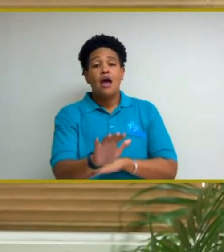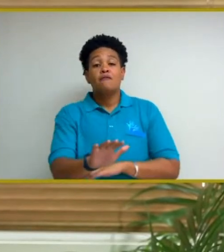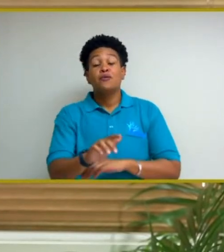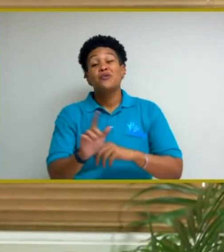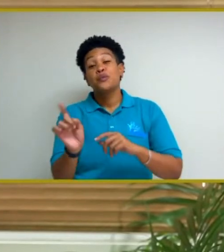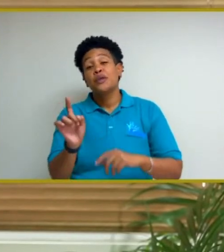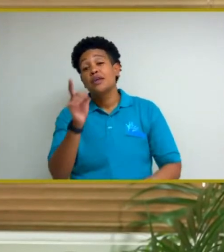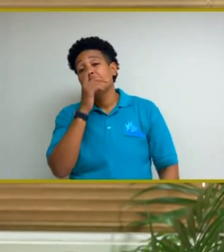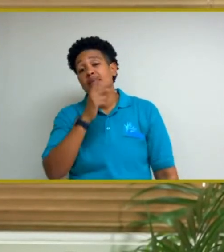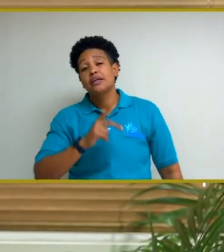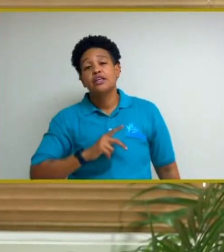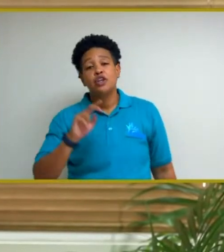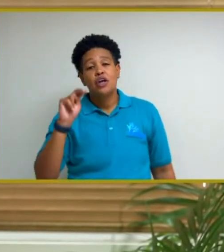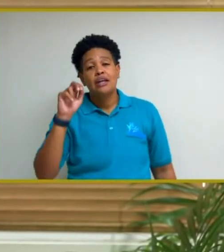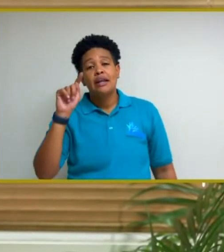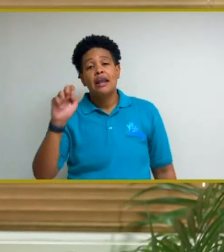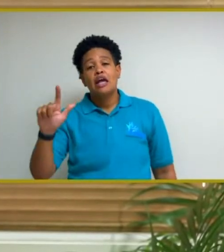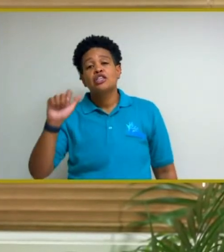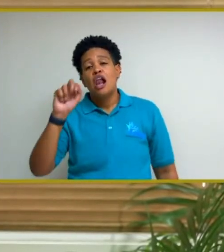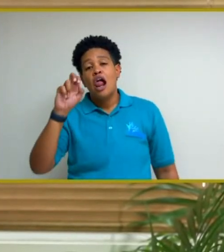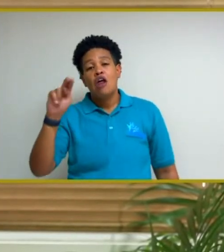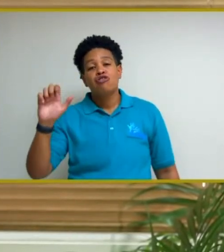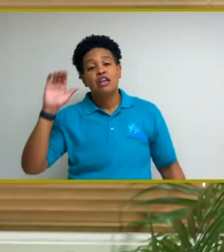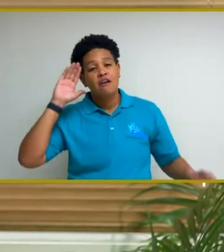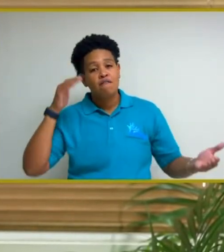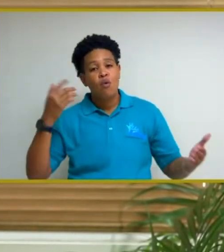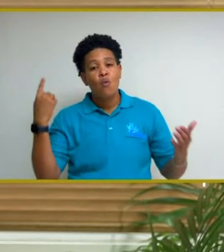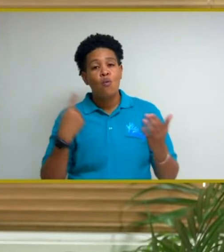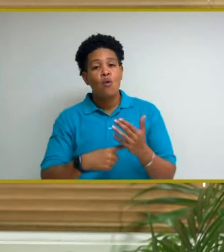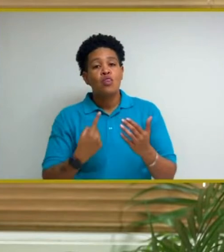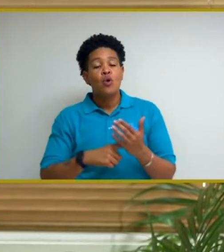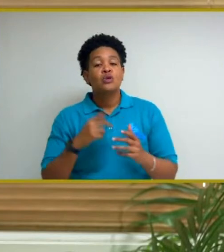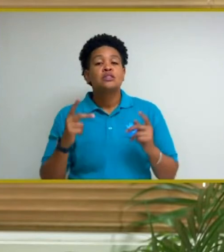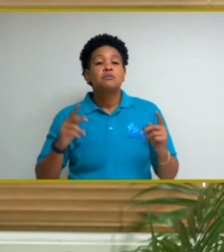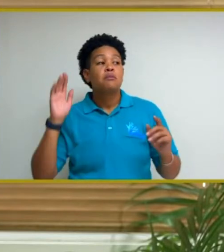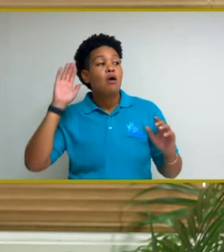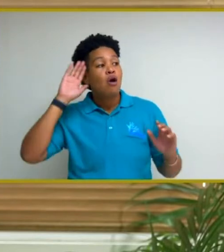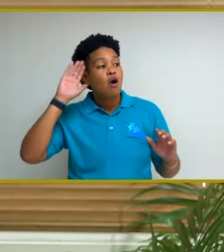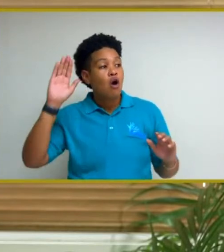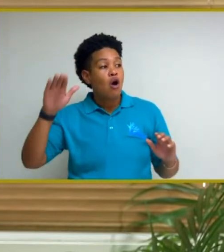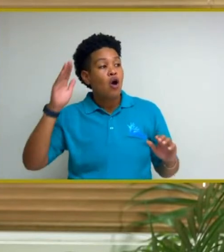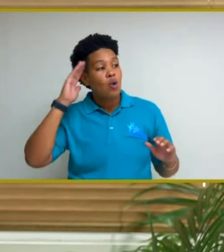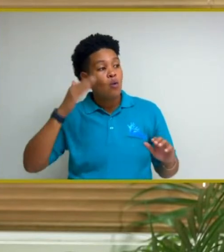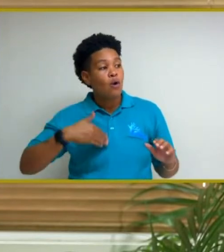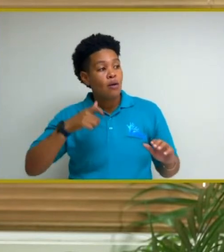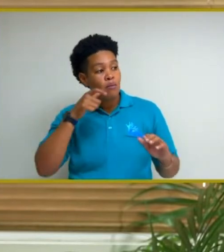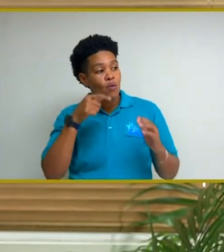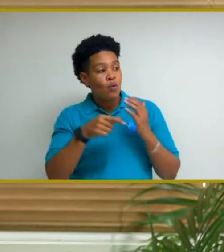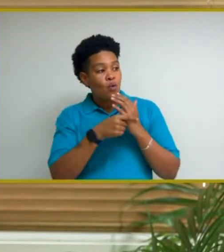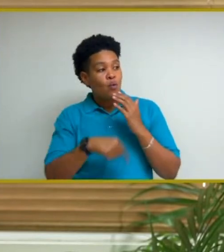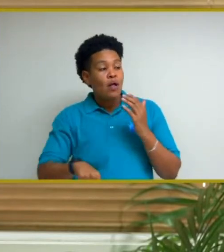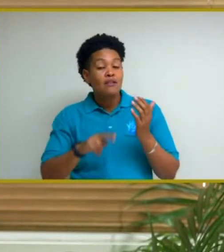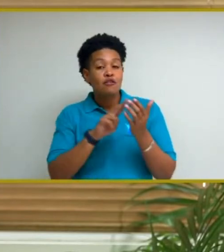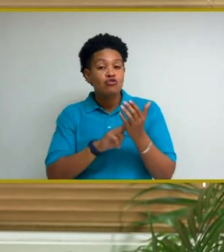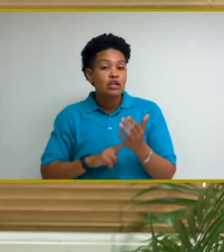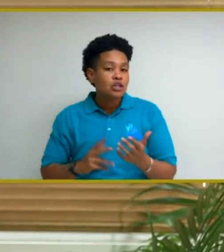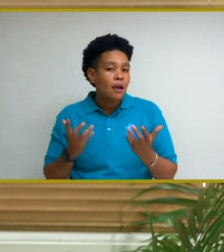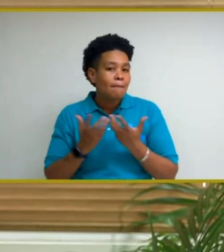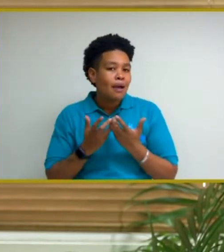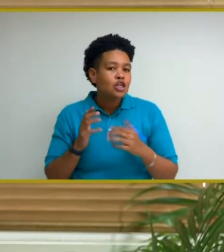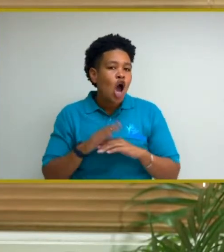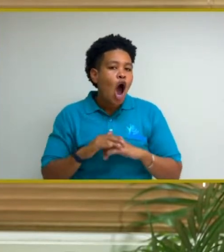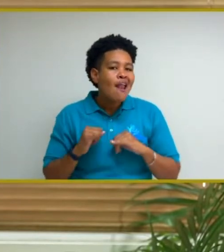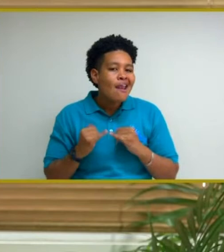Arena, focusing on 1,000 persons. All are welcome who qualify to register online. Go to the